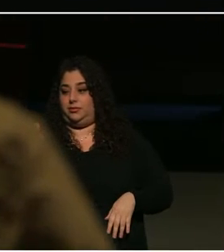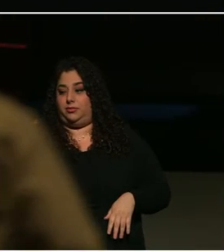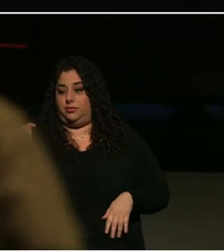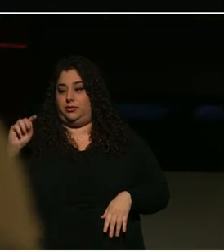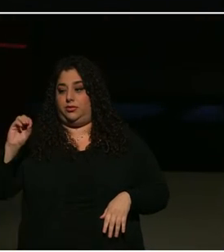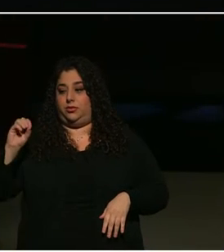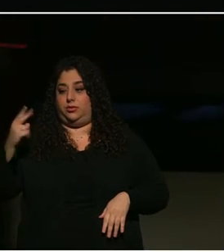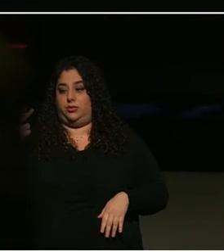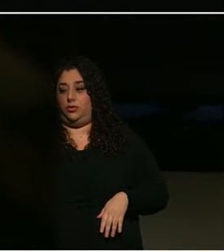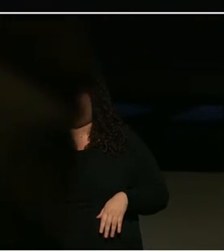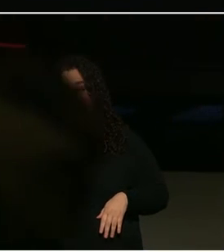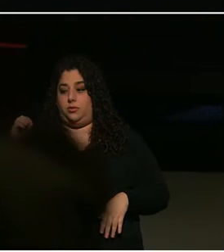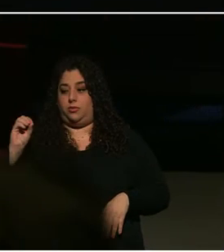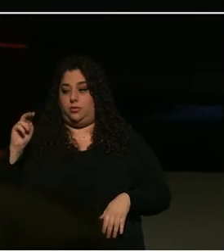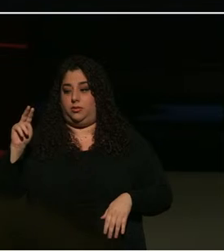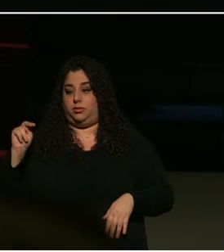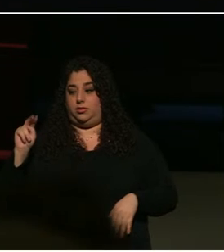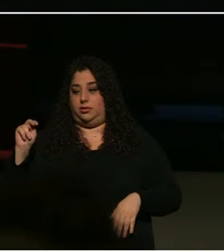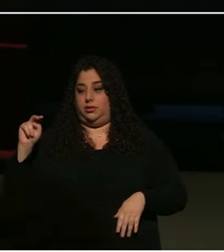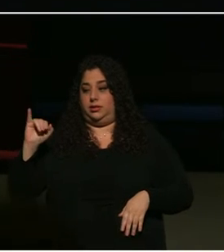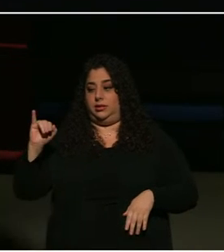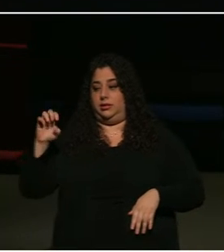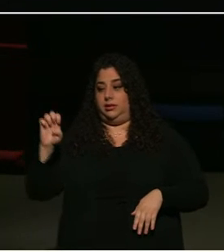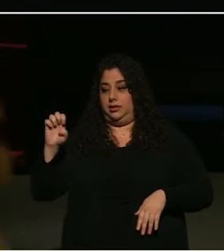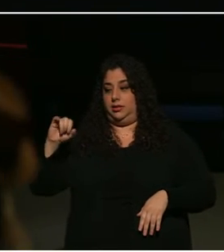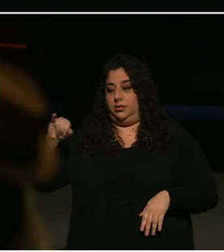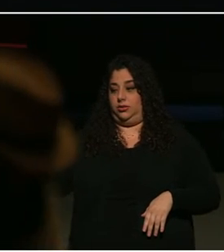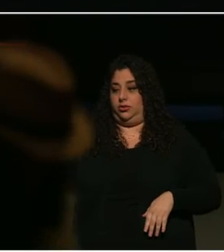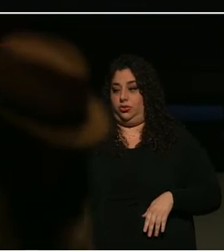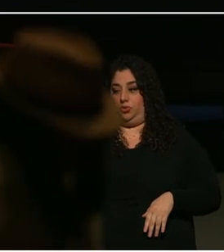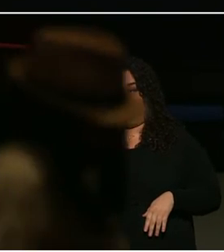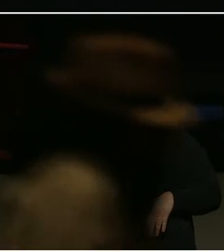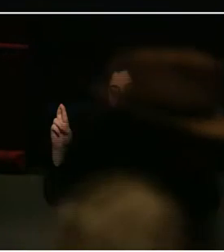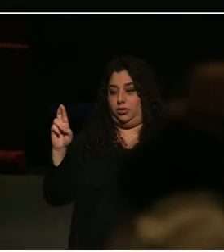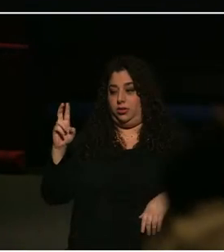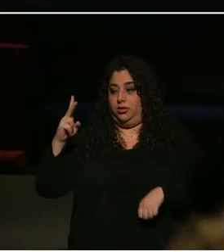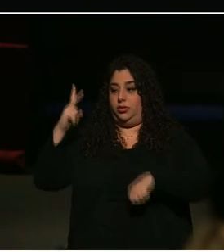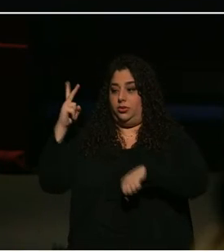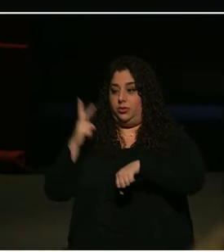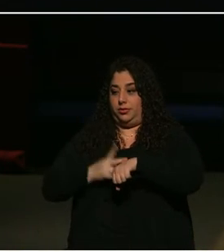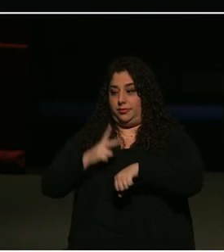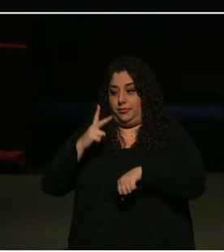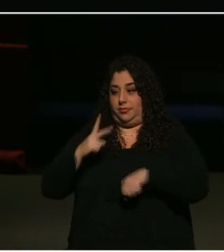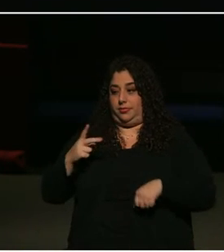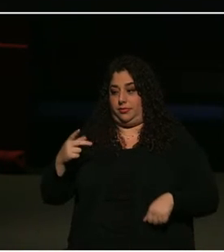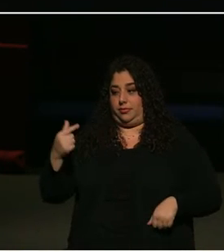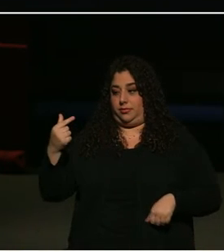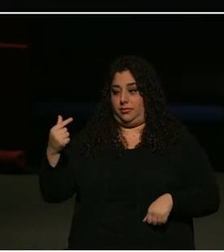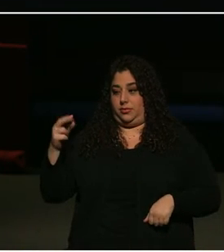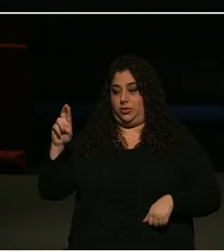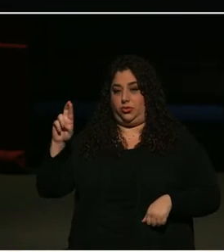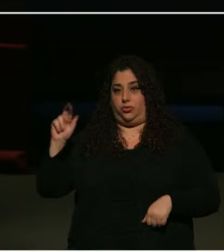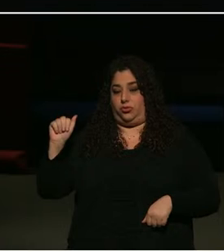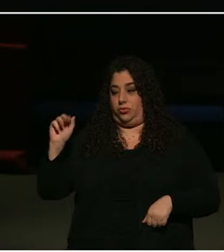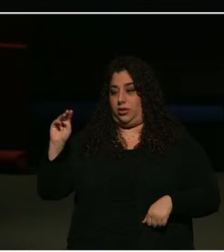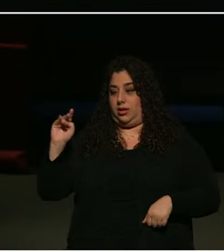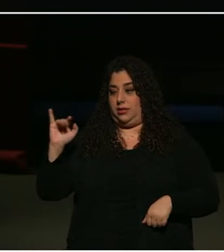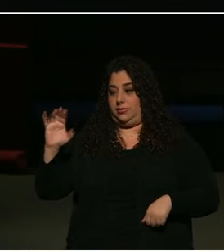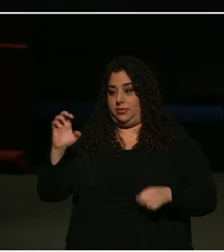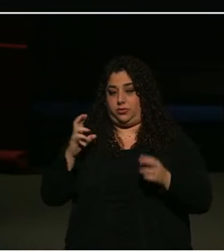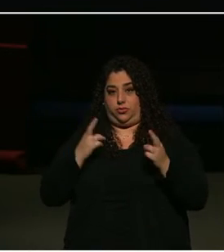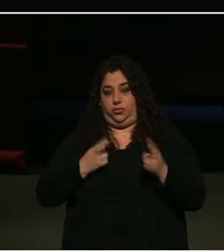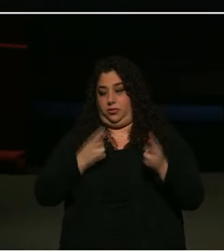Grammy nominee from the White Mountain Apache Tribe in Arizona. Here we go.